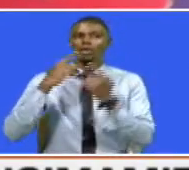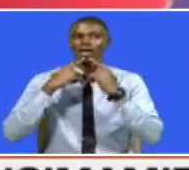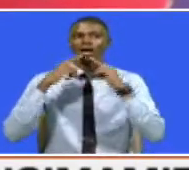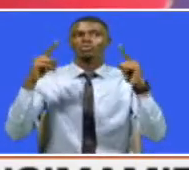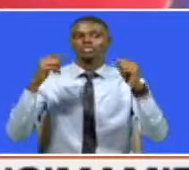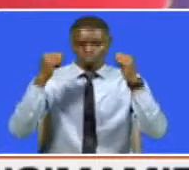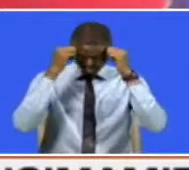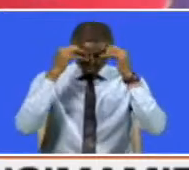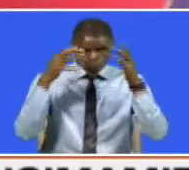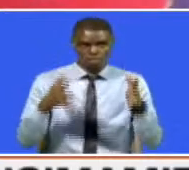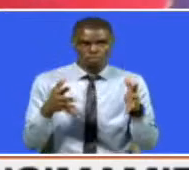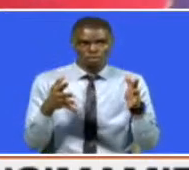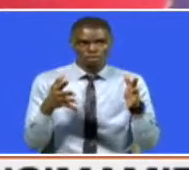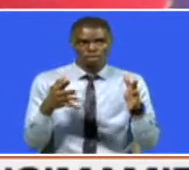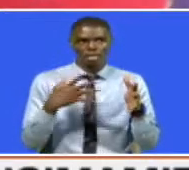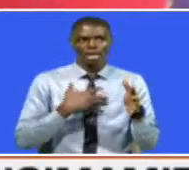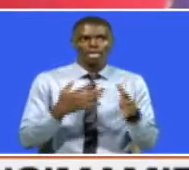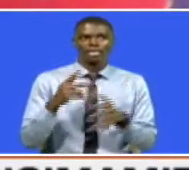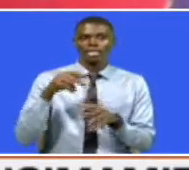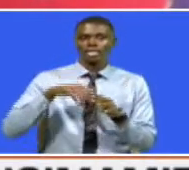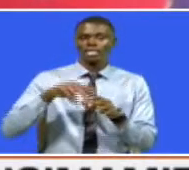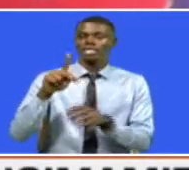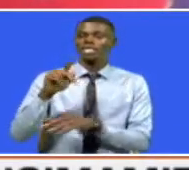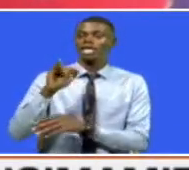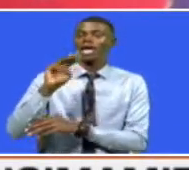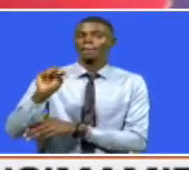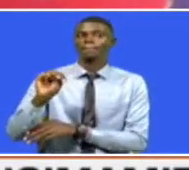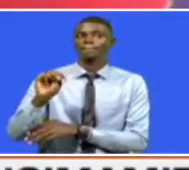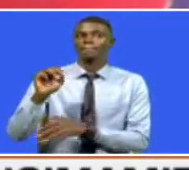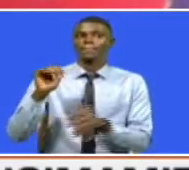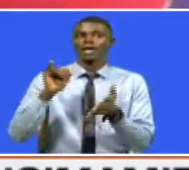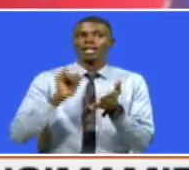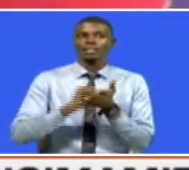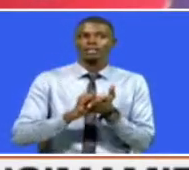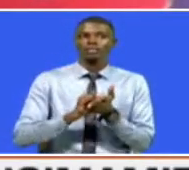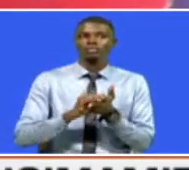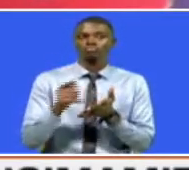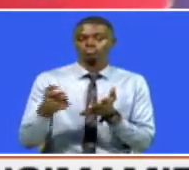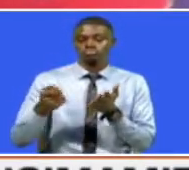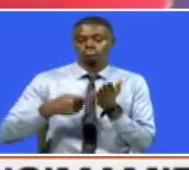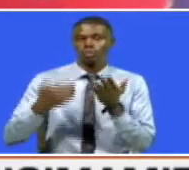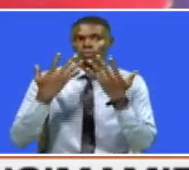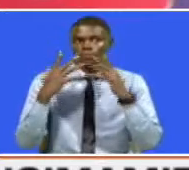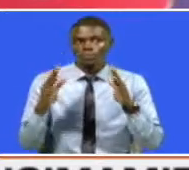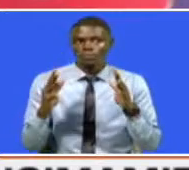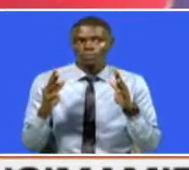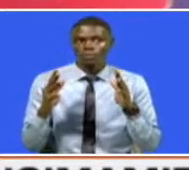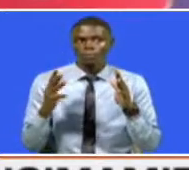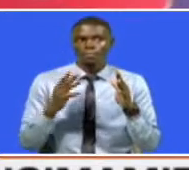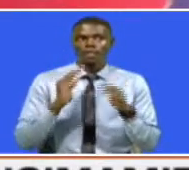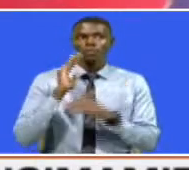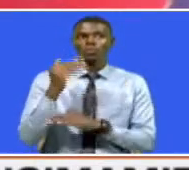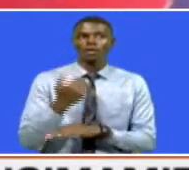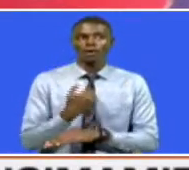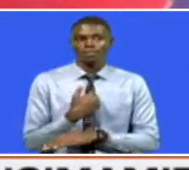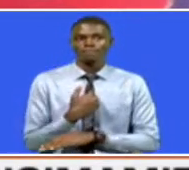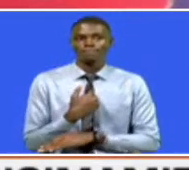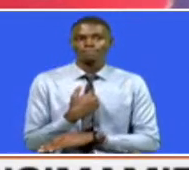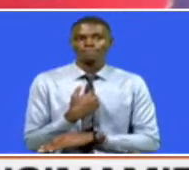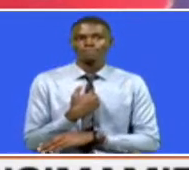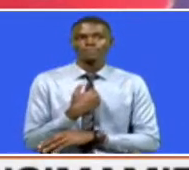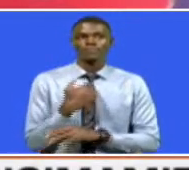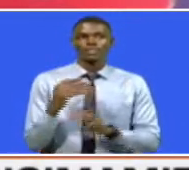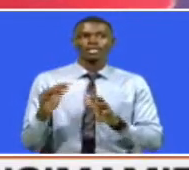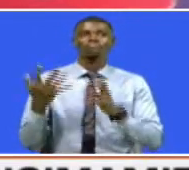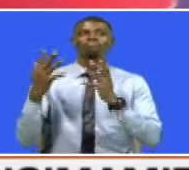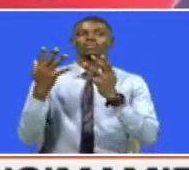it to the students in KIM that this MOU has already been signed and that we are going to have an